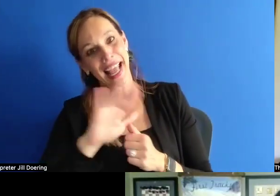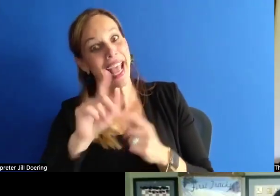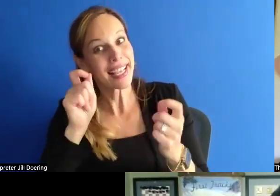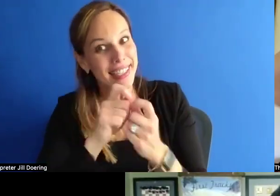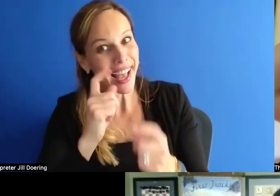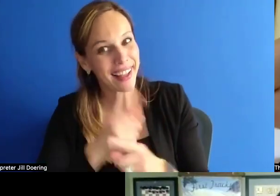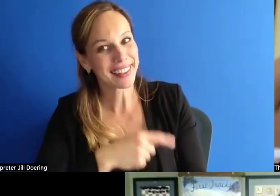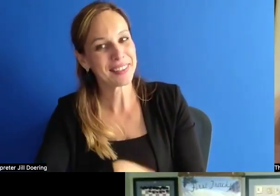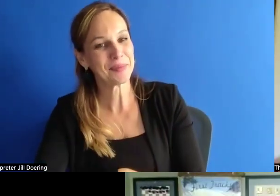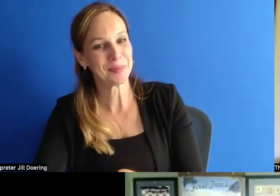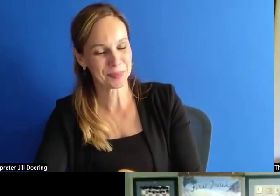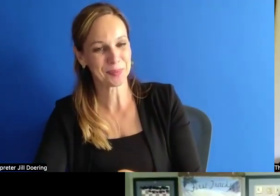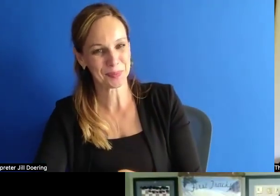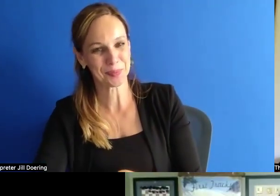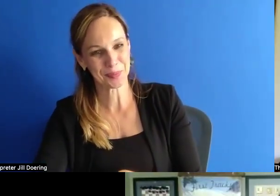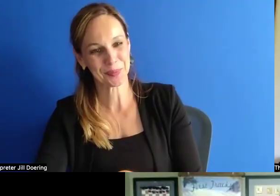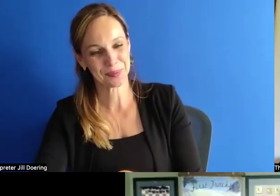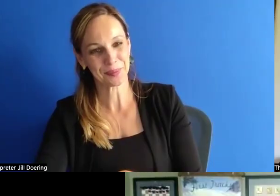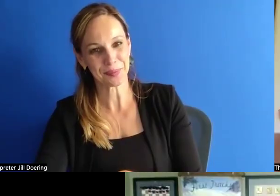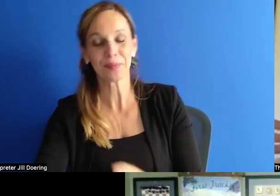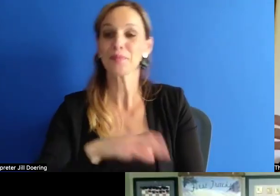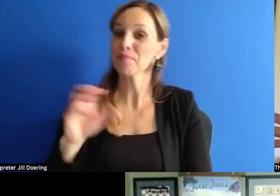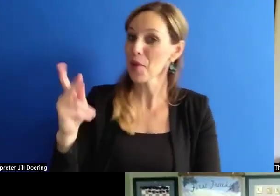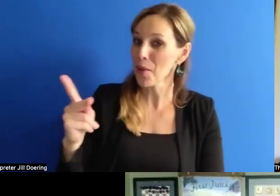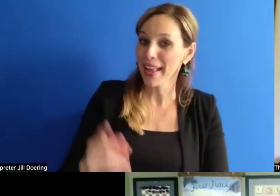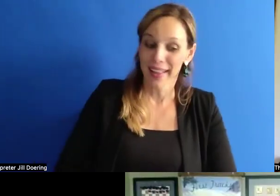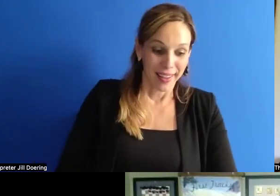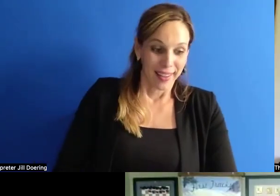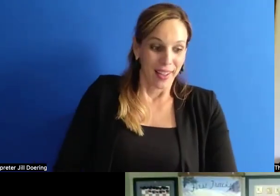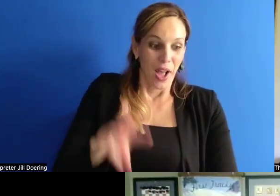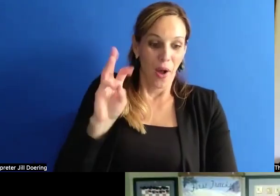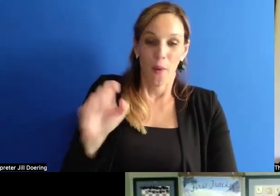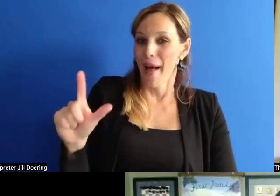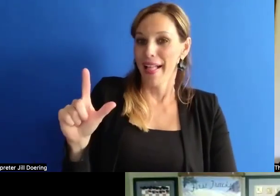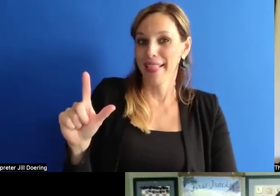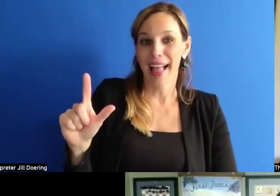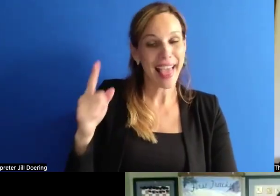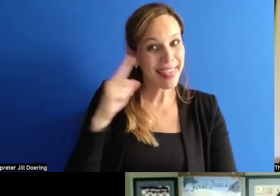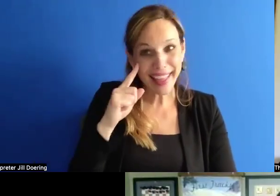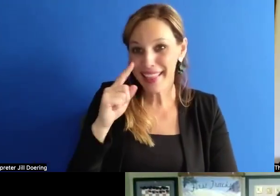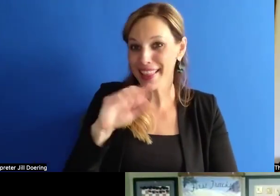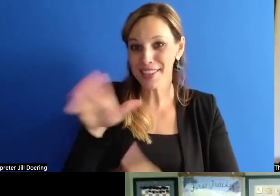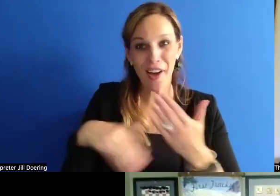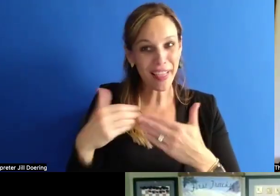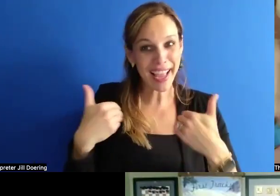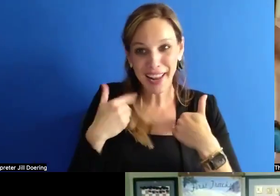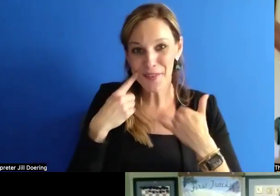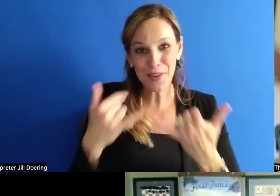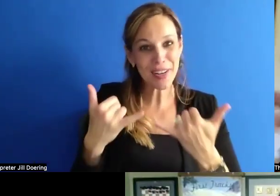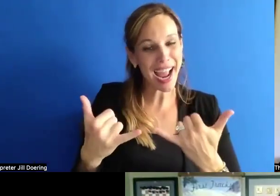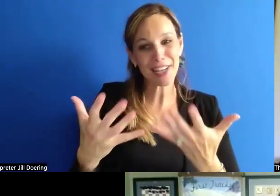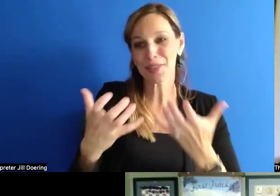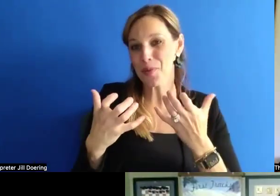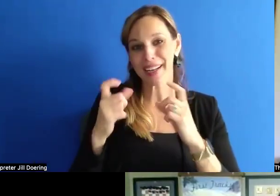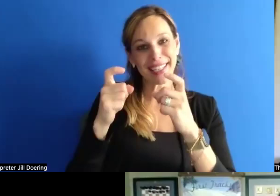Exactly. Yeah. all right, well, I mean that's really all I have. I just wanted to give you